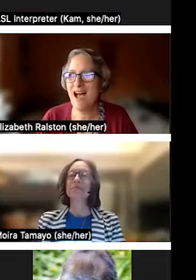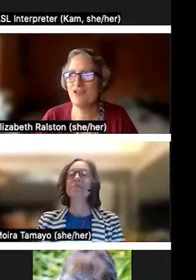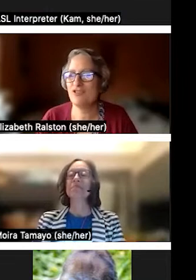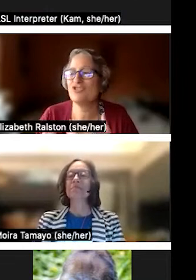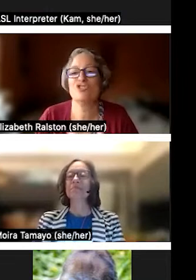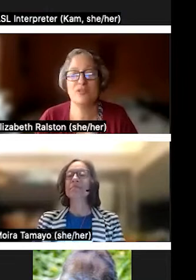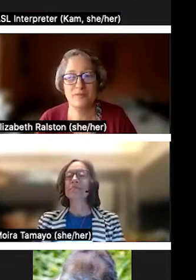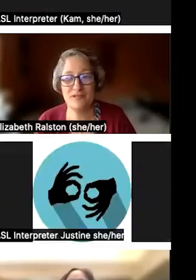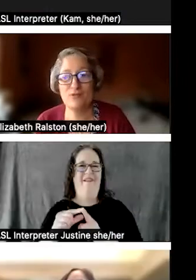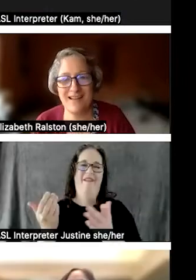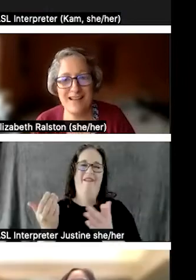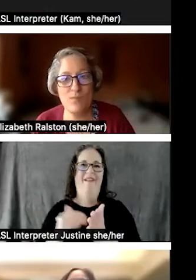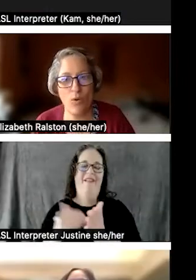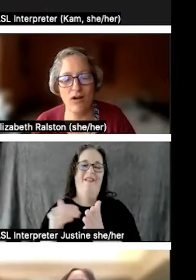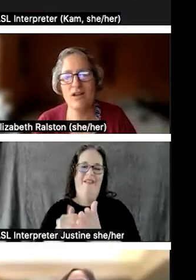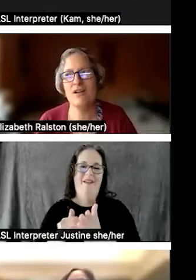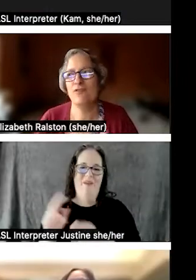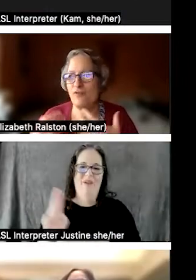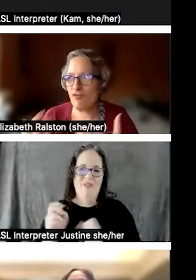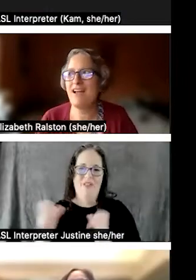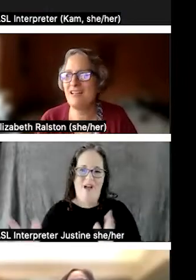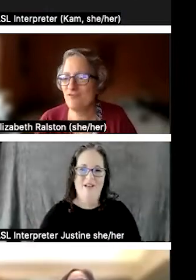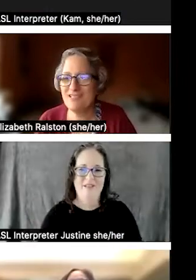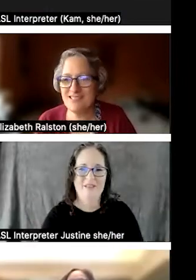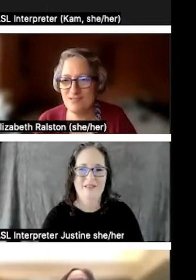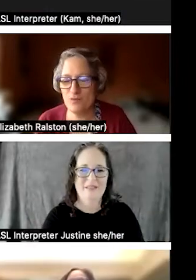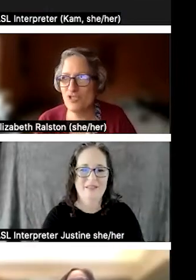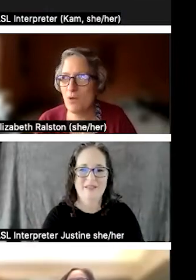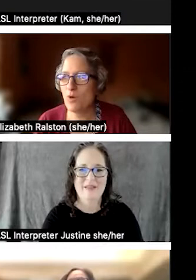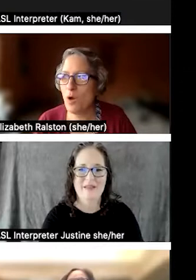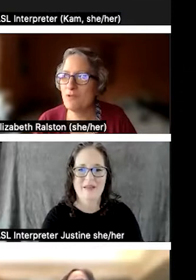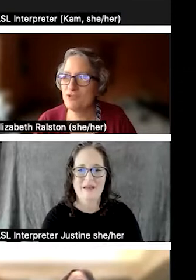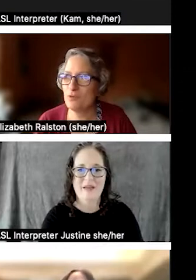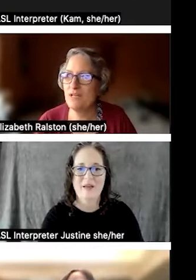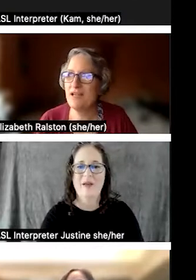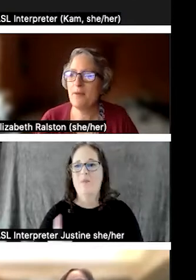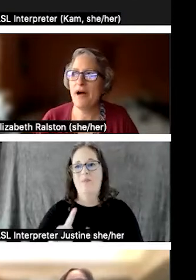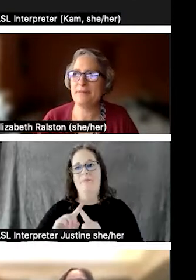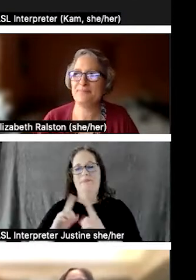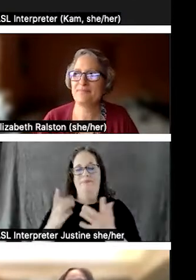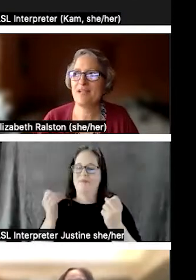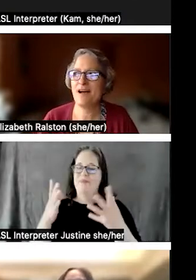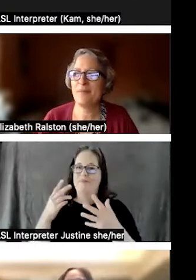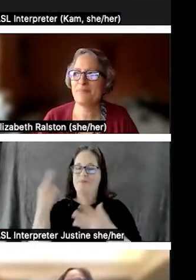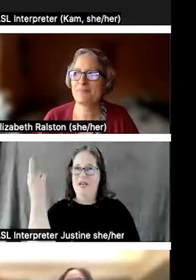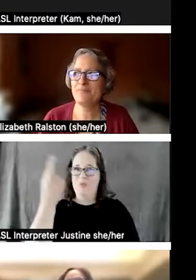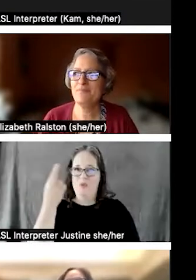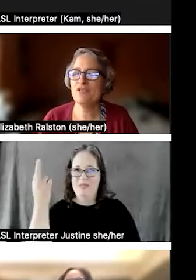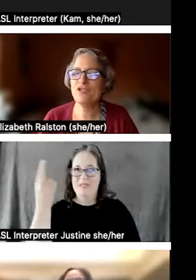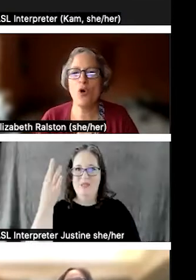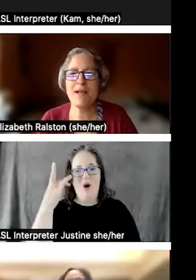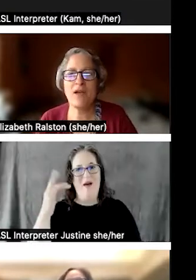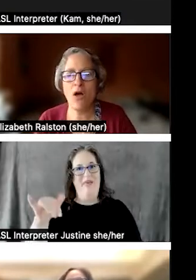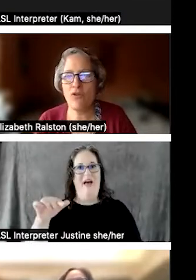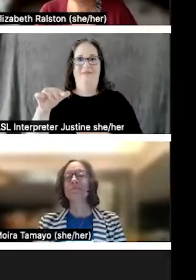it's not a good term to be using anymore for a variety of reasons, which I won't go into. But